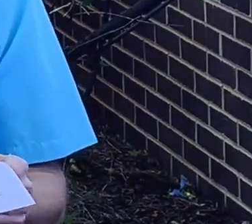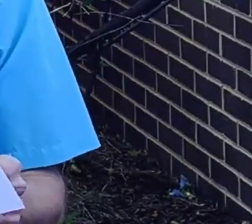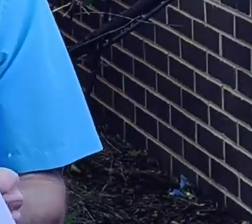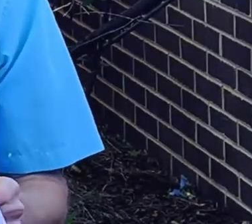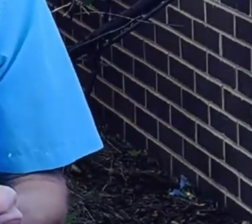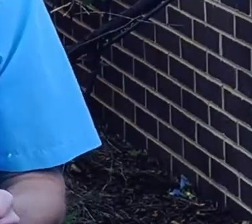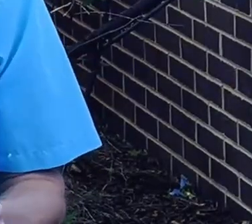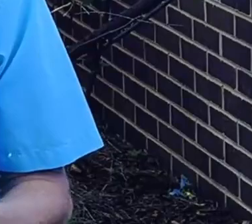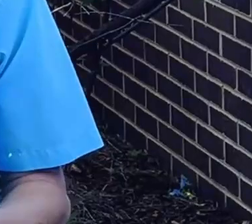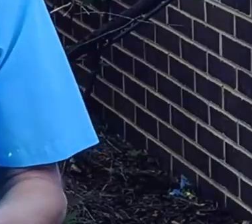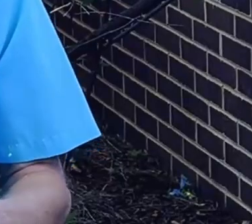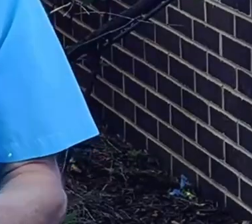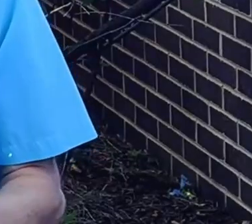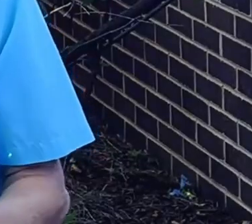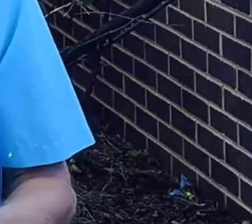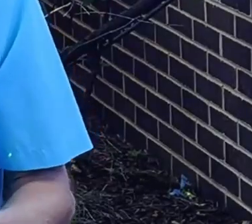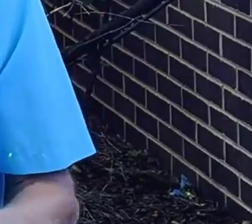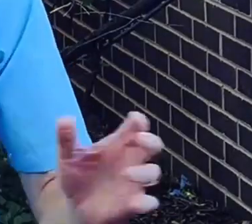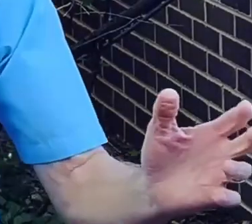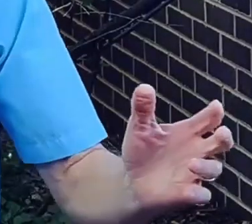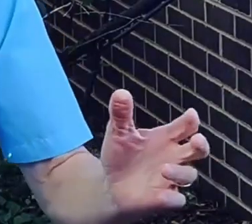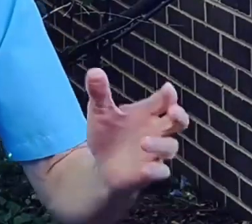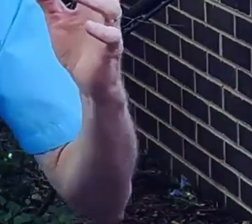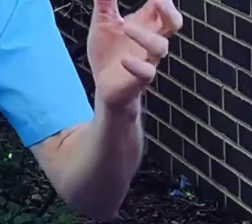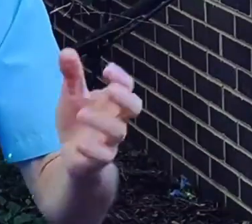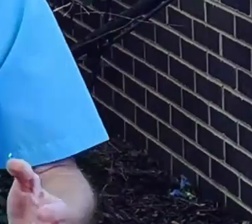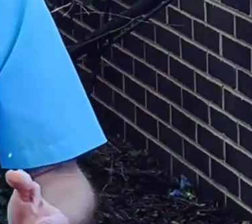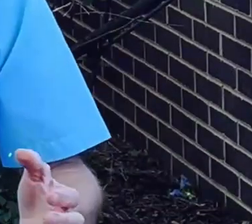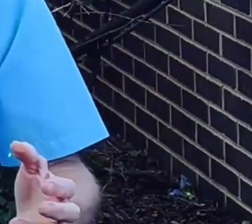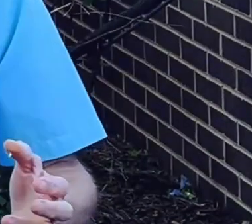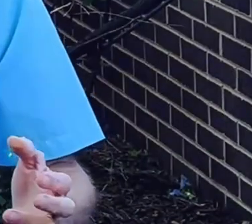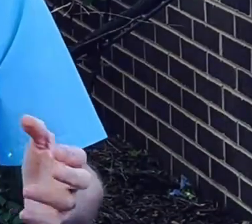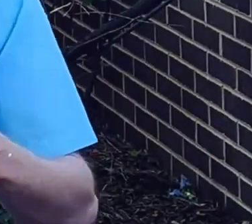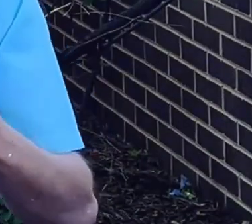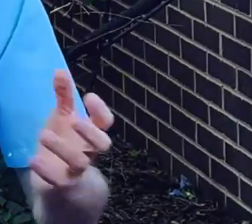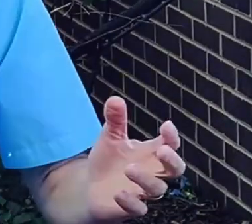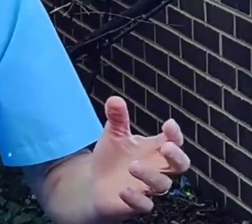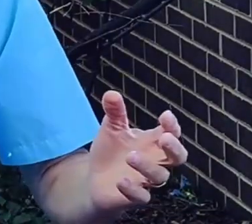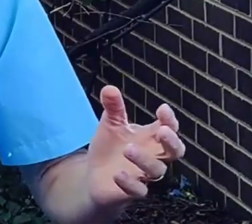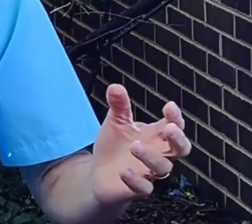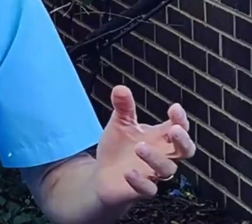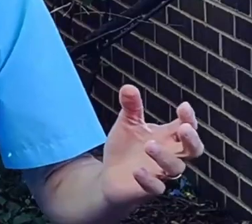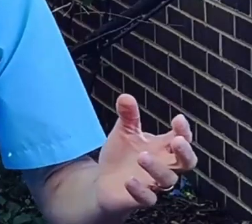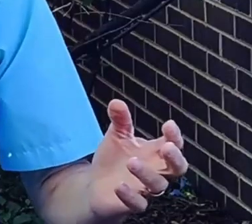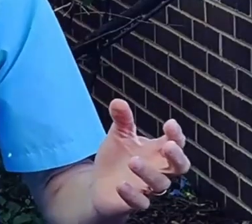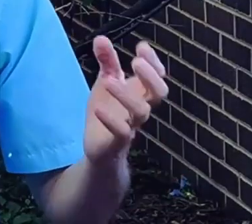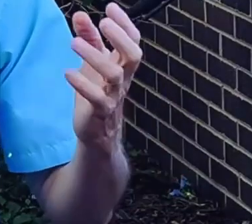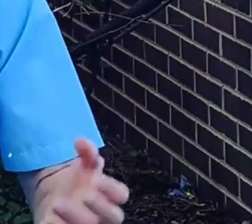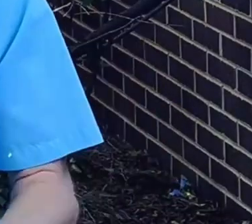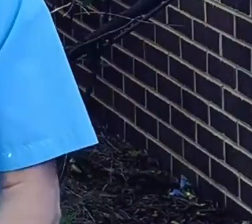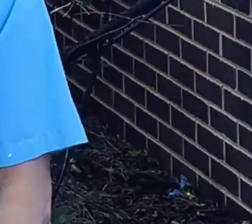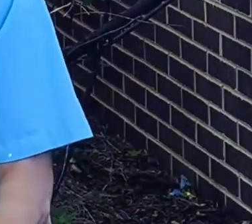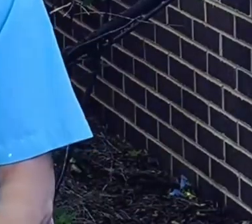human interaction, many people respected him. Every day, he would stand in the halls and greet us all by name, and he